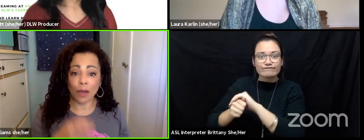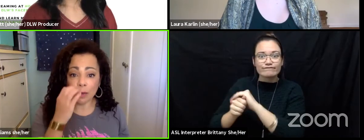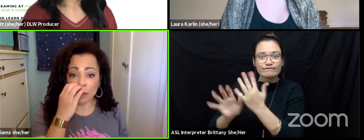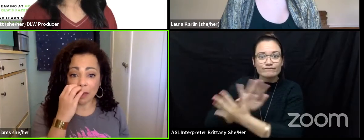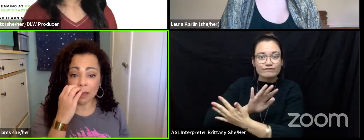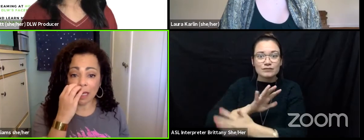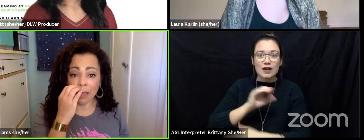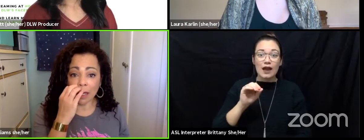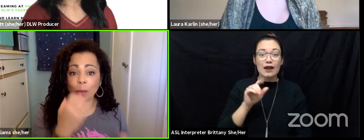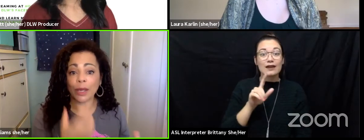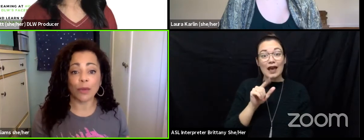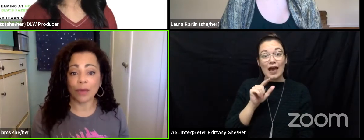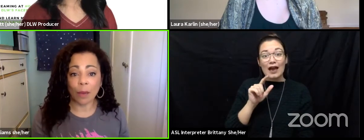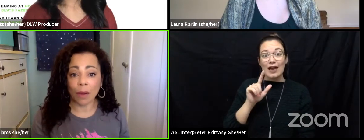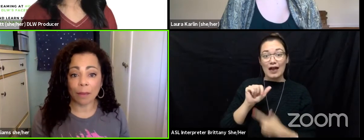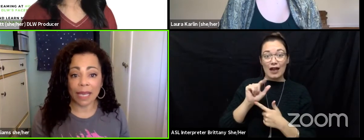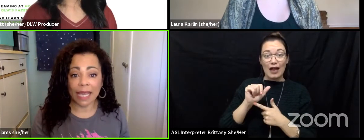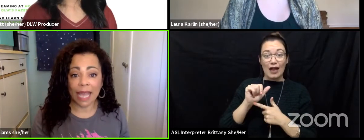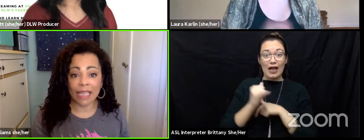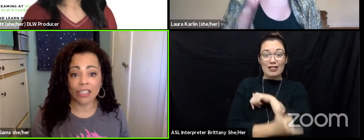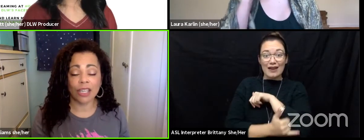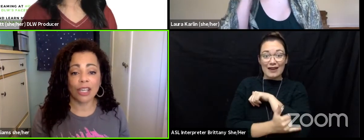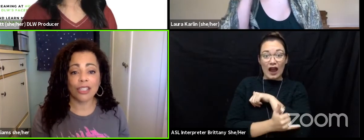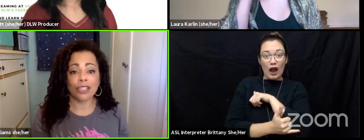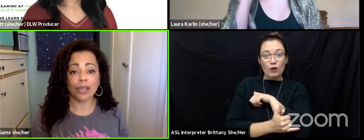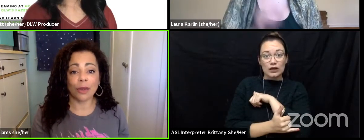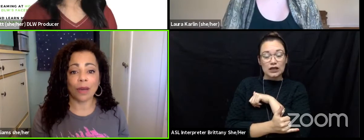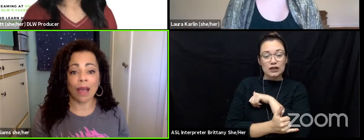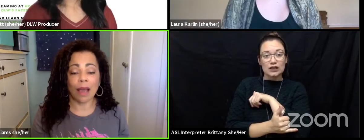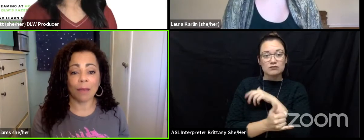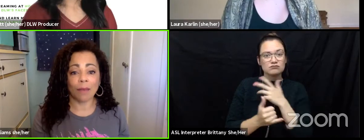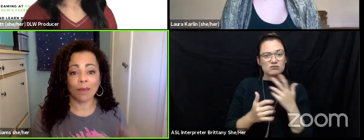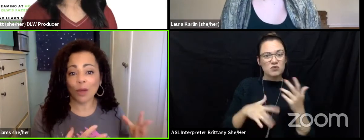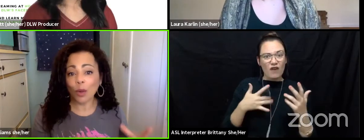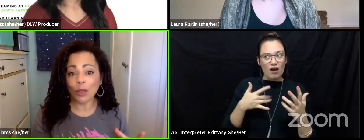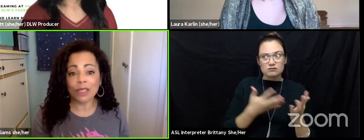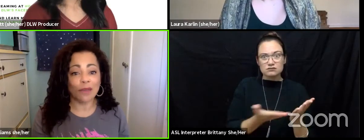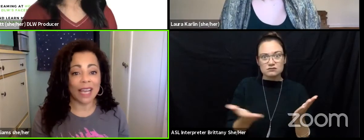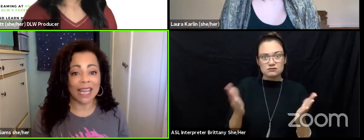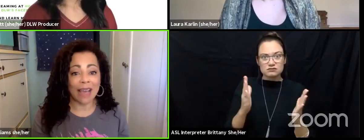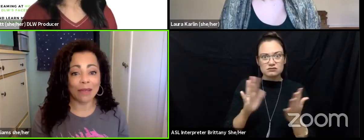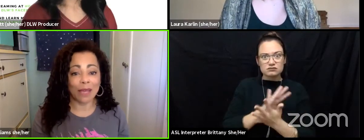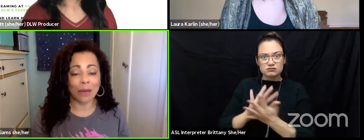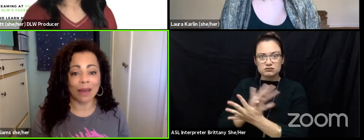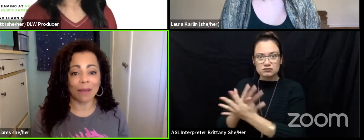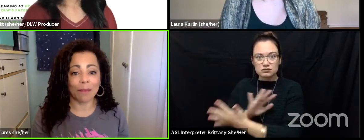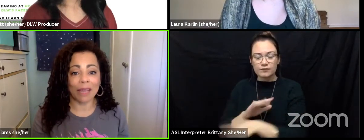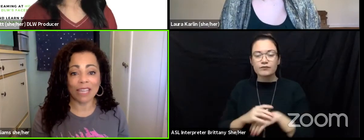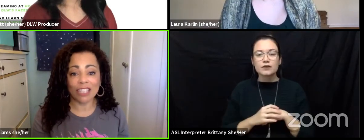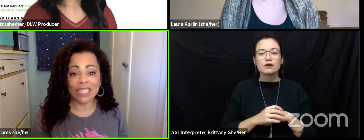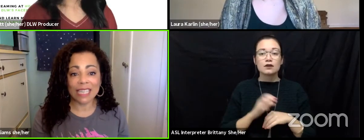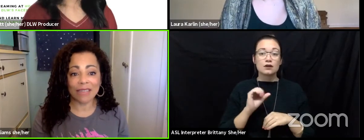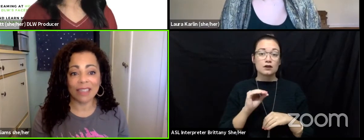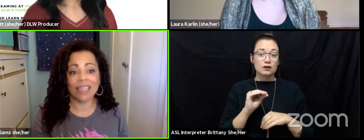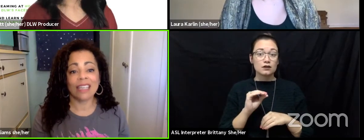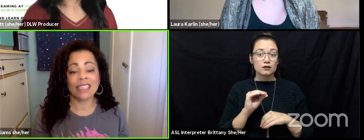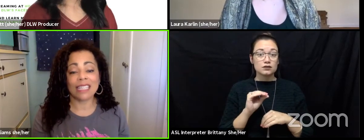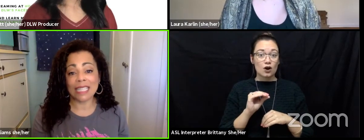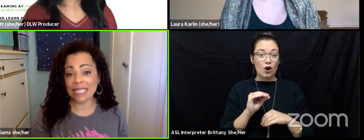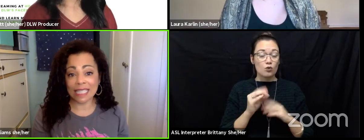to vote, but, you know, we knew that they weren't being engaged. So called to find out if they were being registered